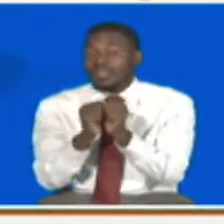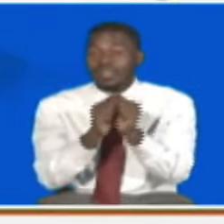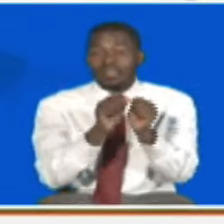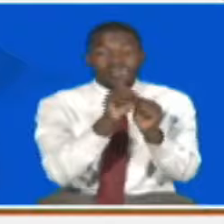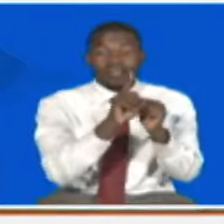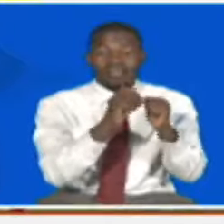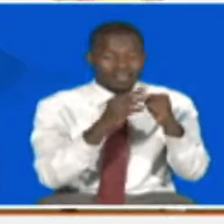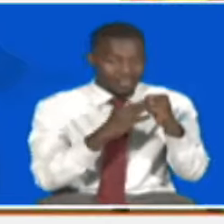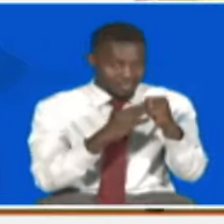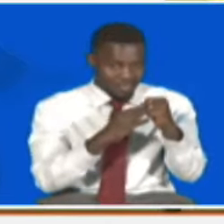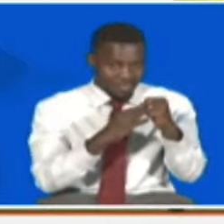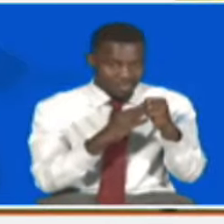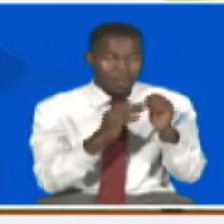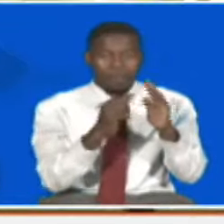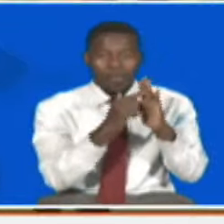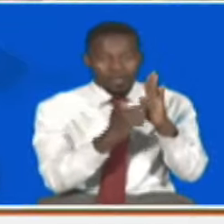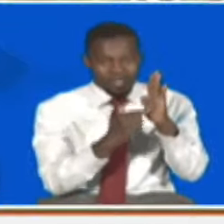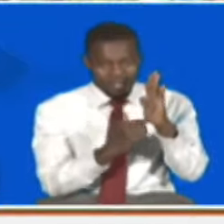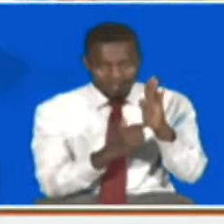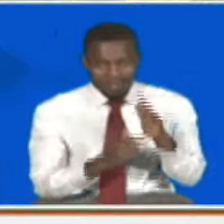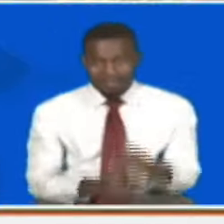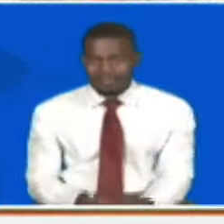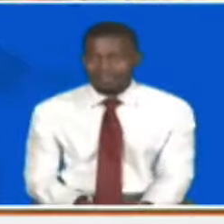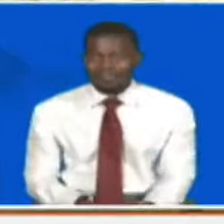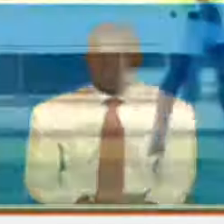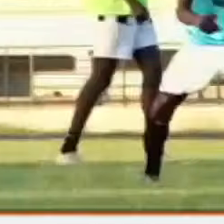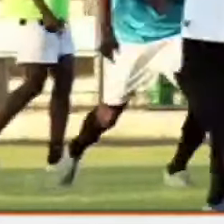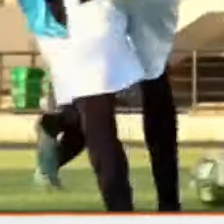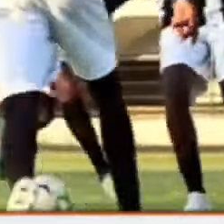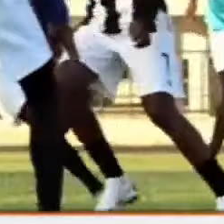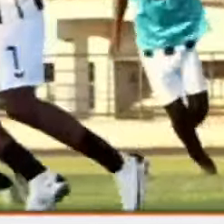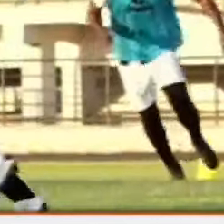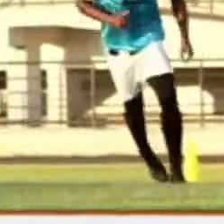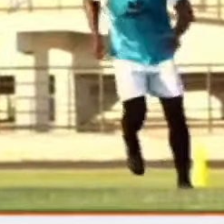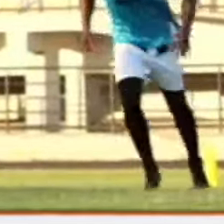kwenye jedwali la ligi kuu nchini.